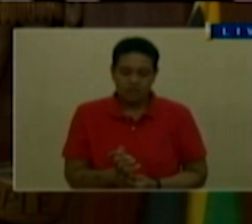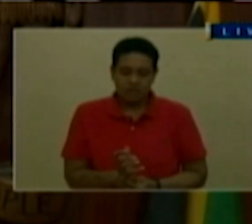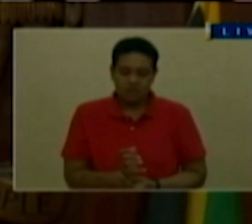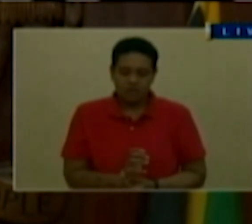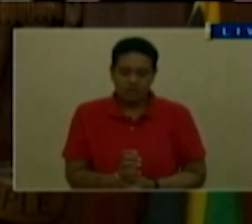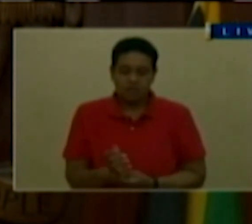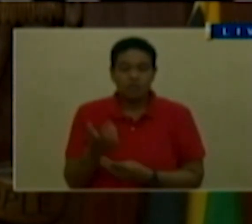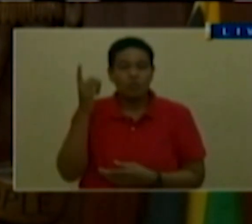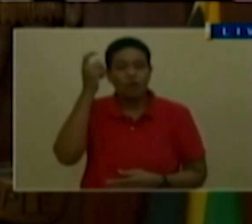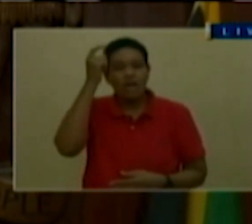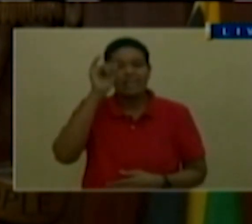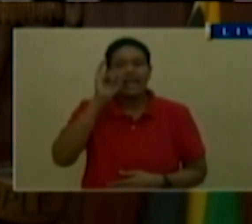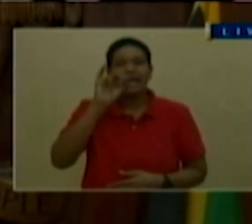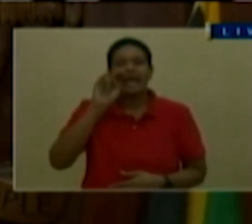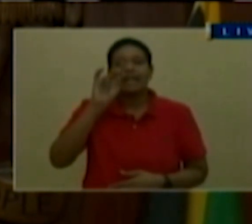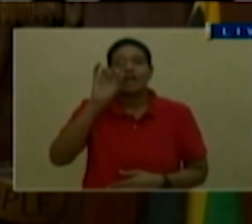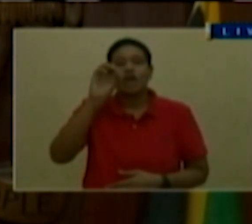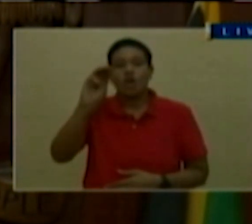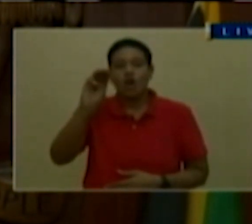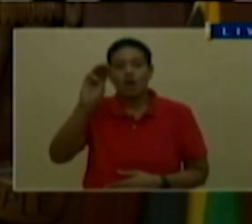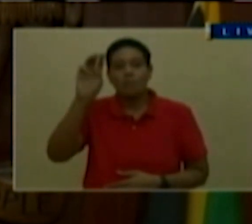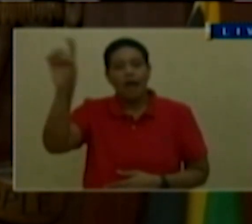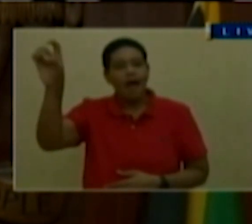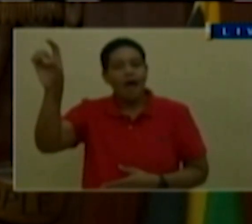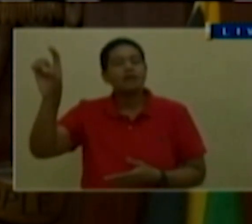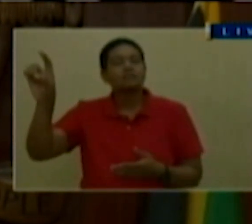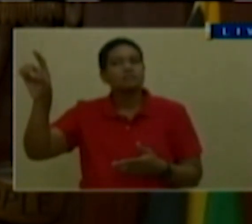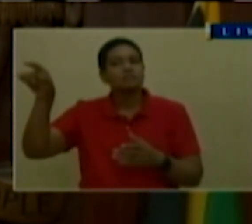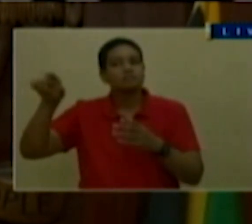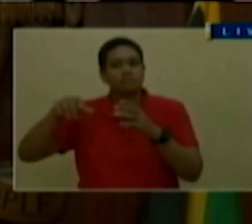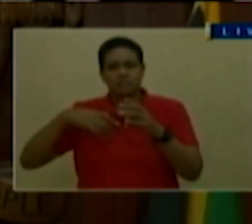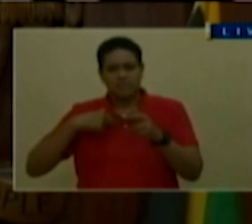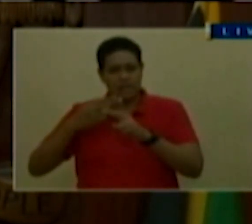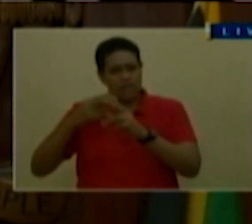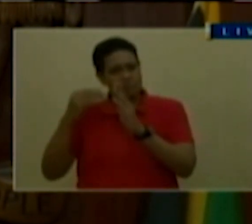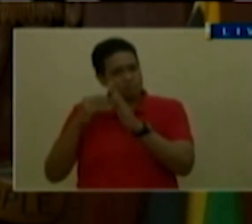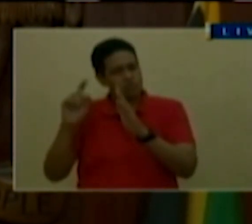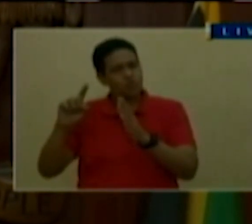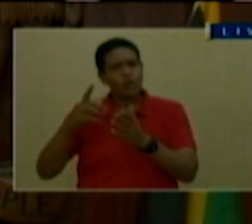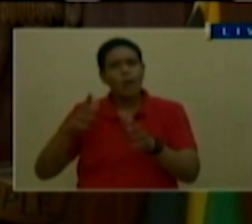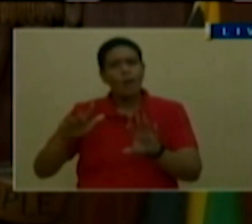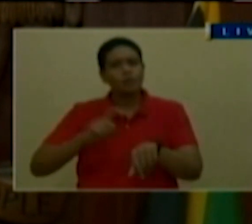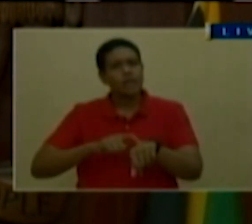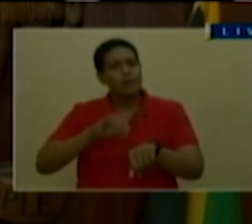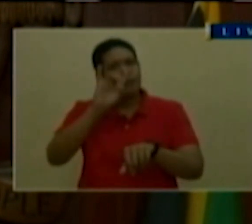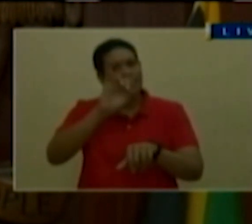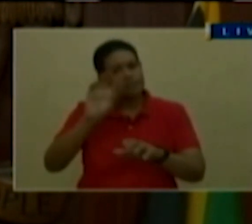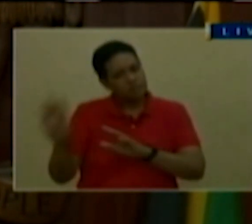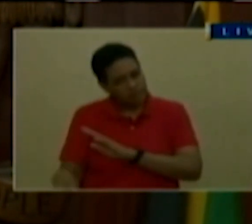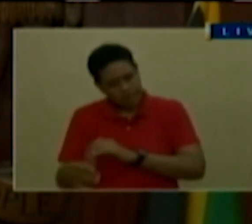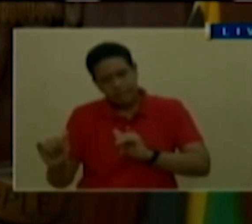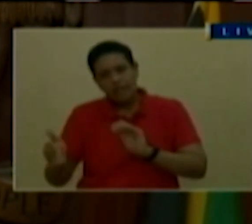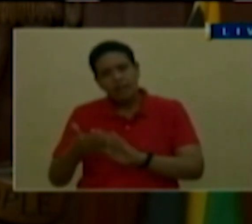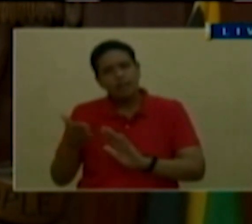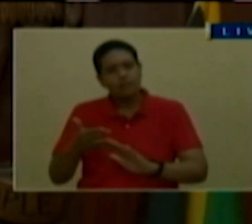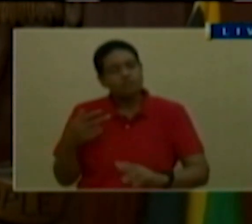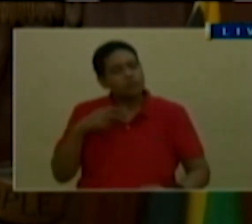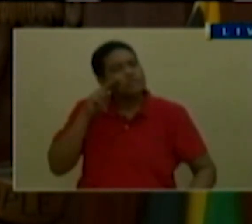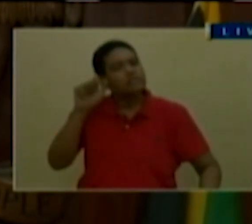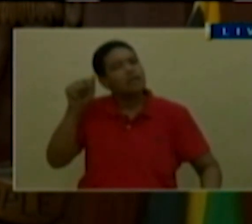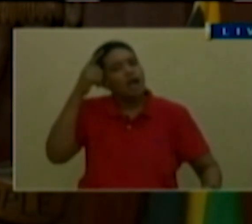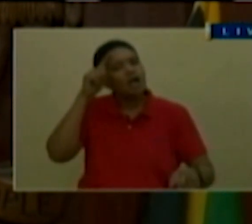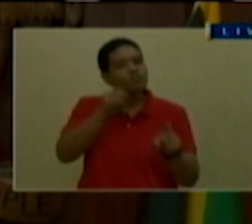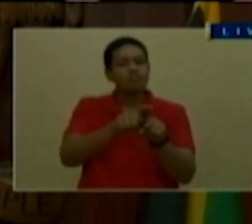they be exempted, and we have agreed with that request. We see that it could be useful